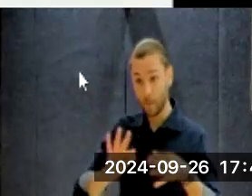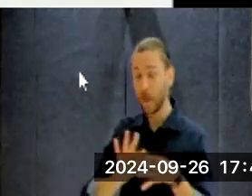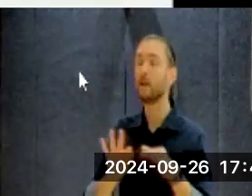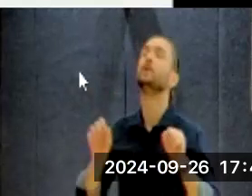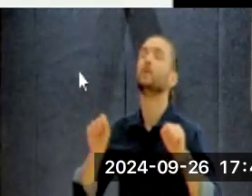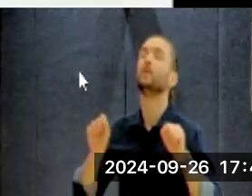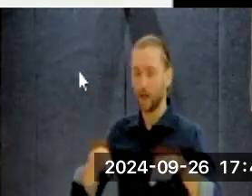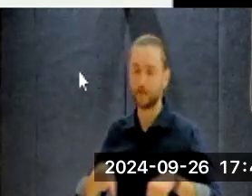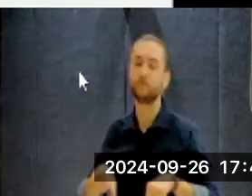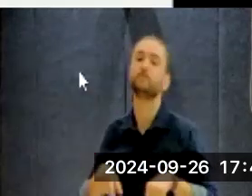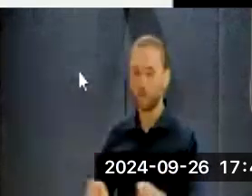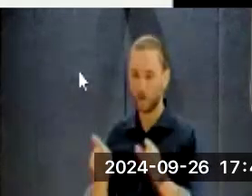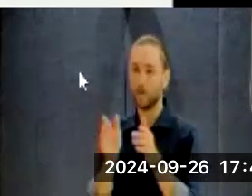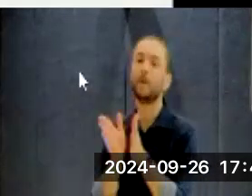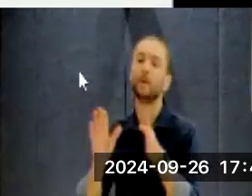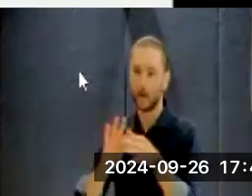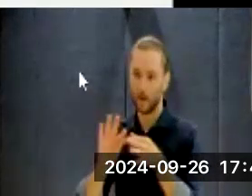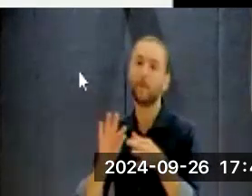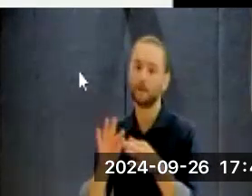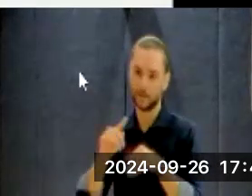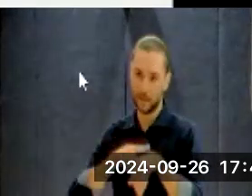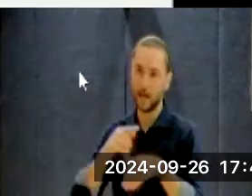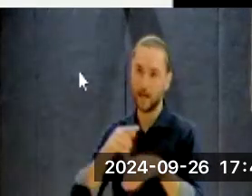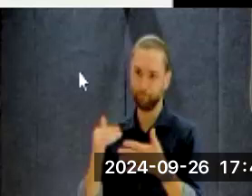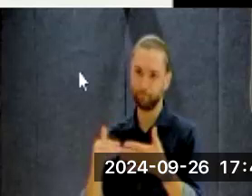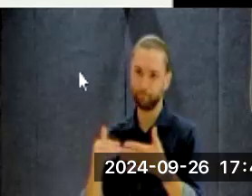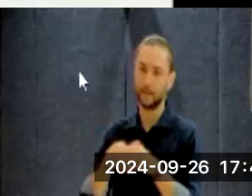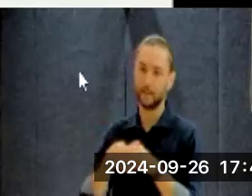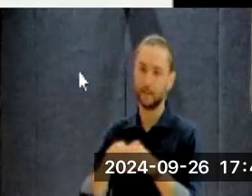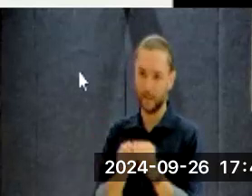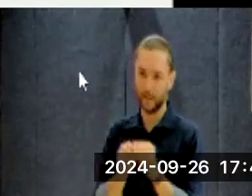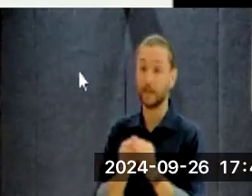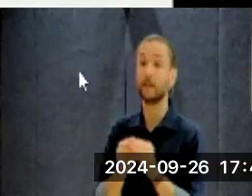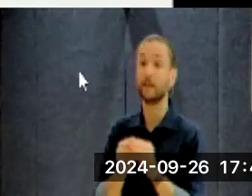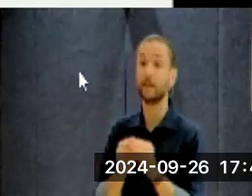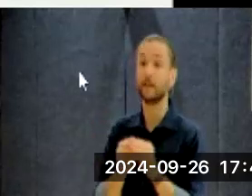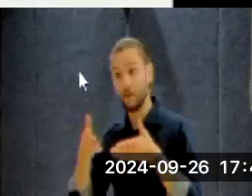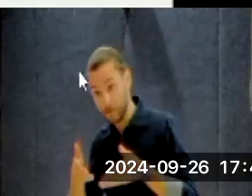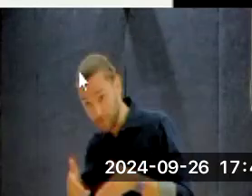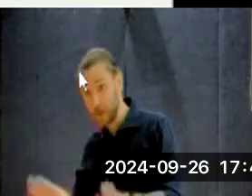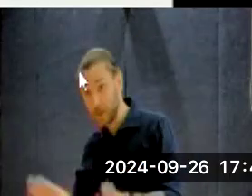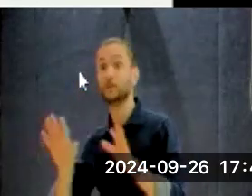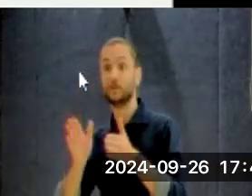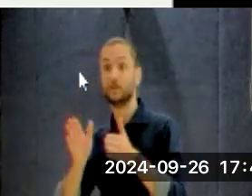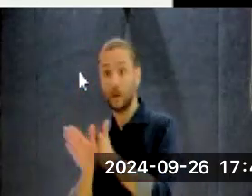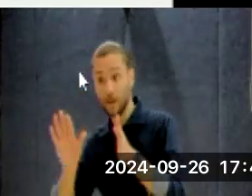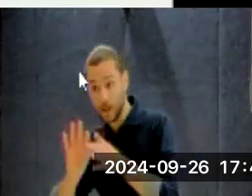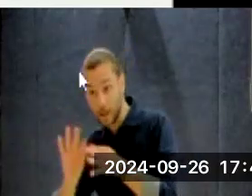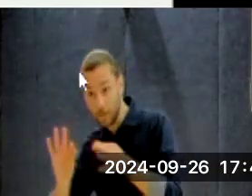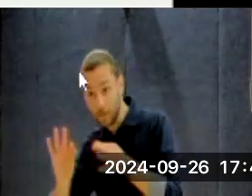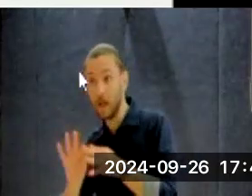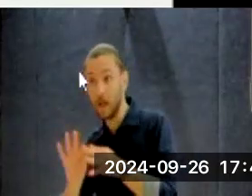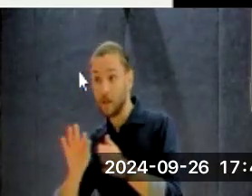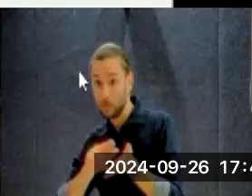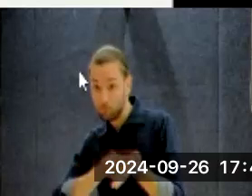comment portions of the meeting. At the end of the agenda item, we will ask if there is any public comment. We will begin with people in the room with